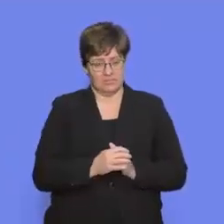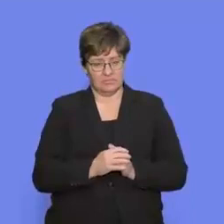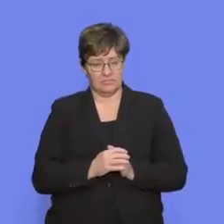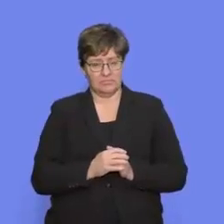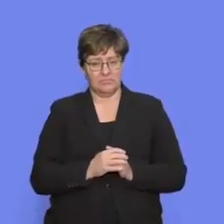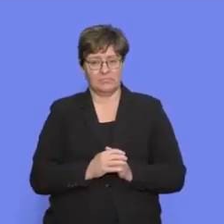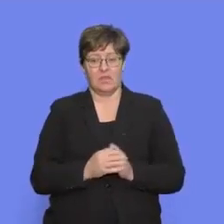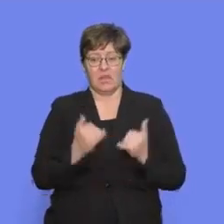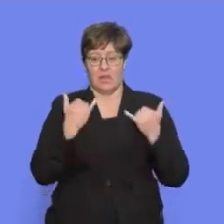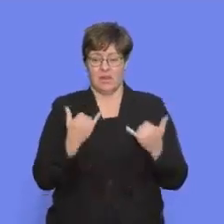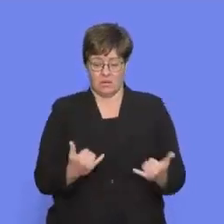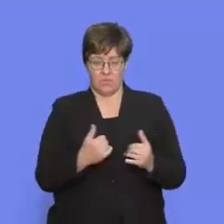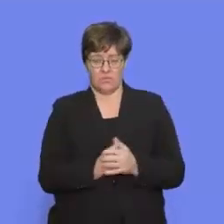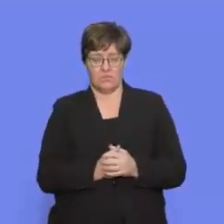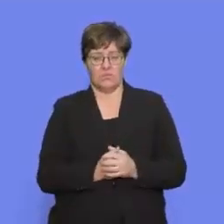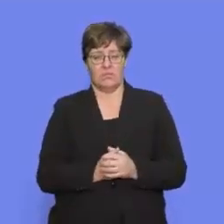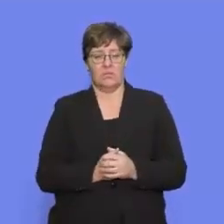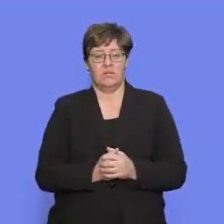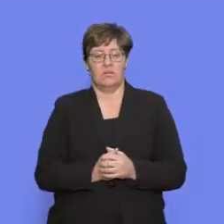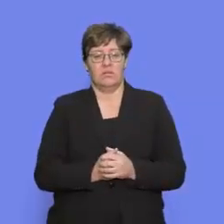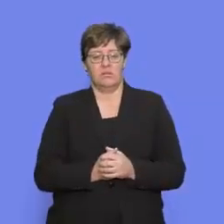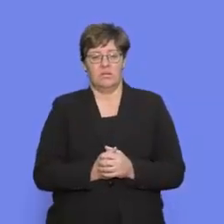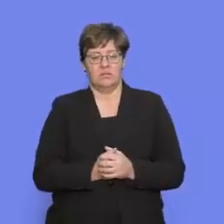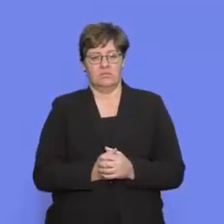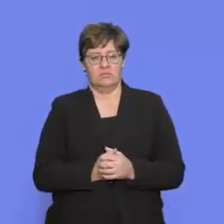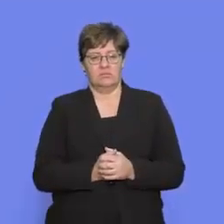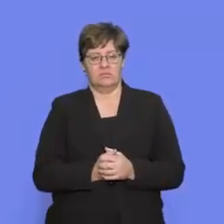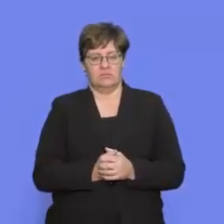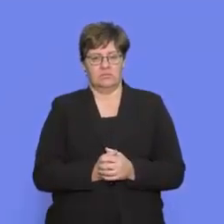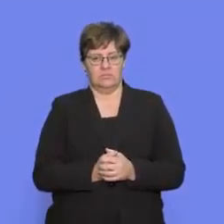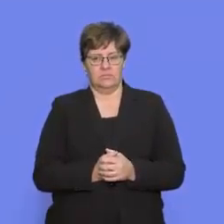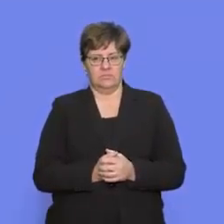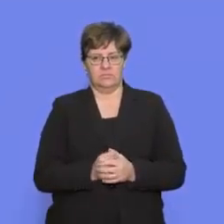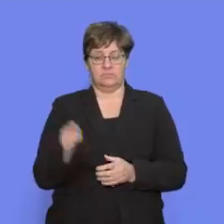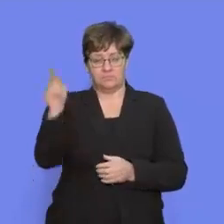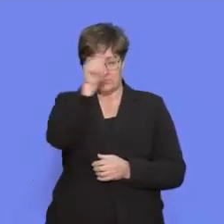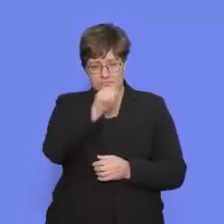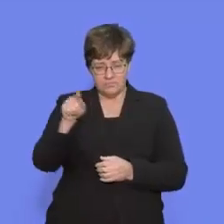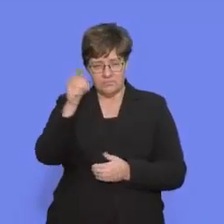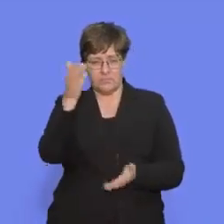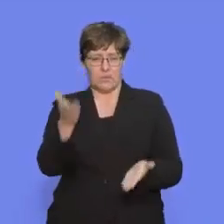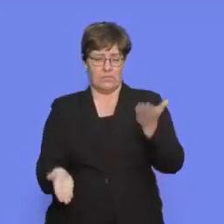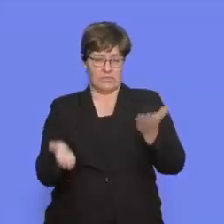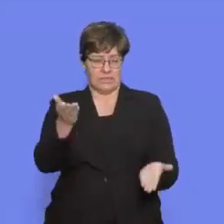now we are going to look at this part, homeostasis.